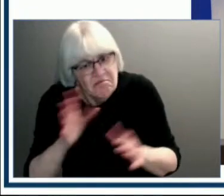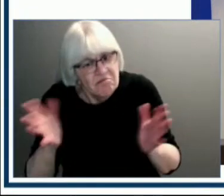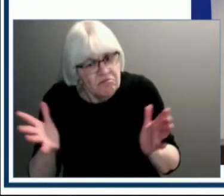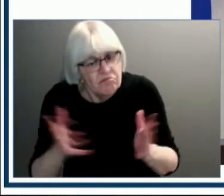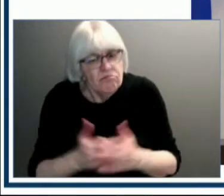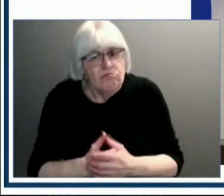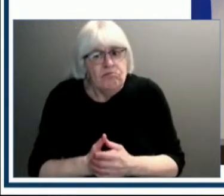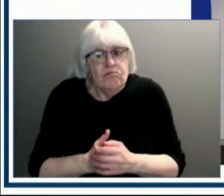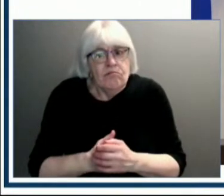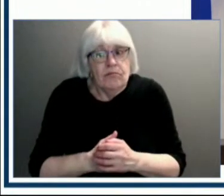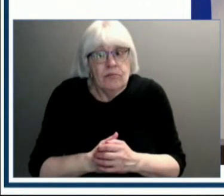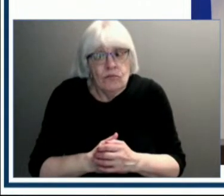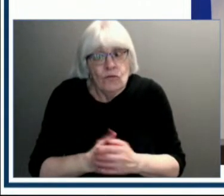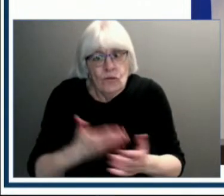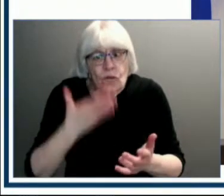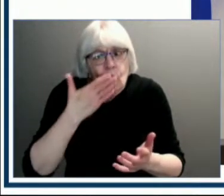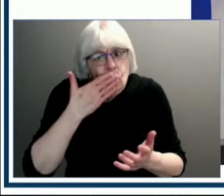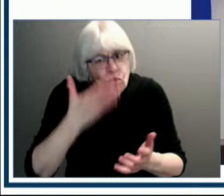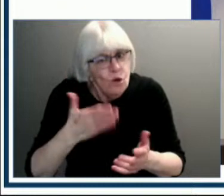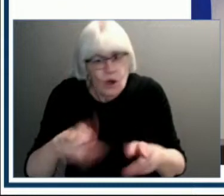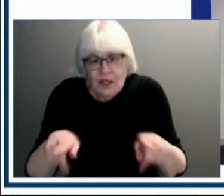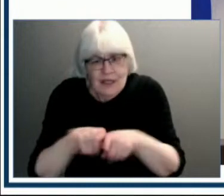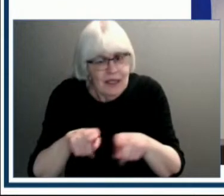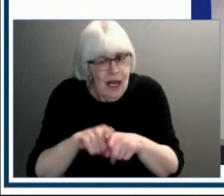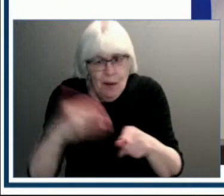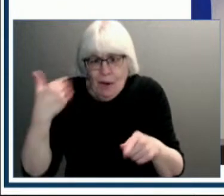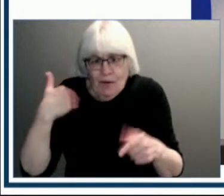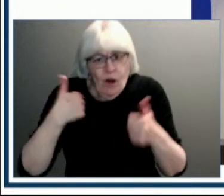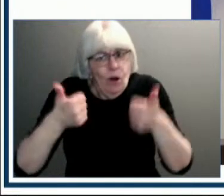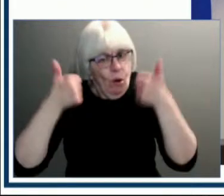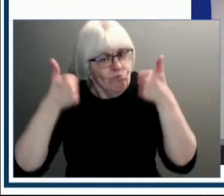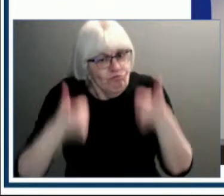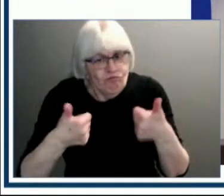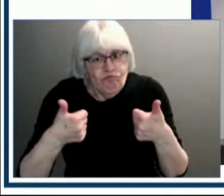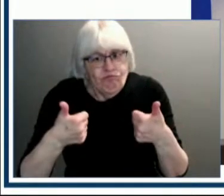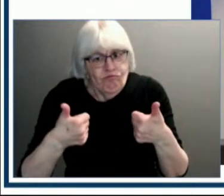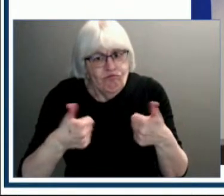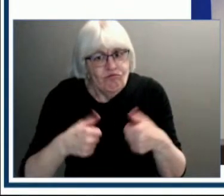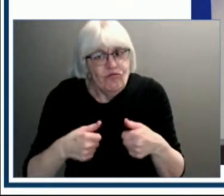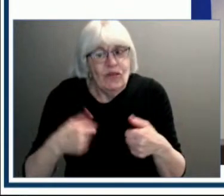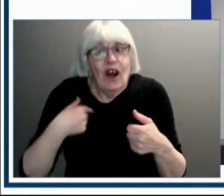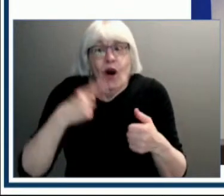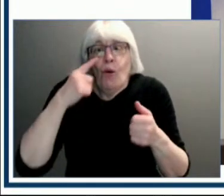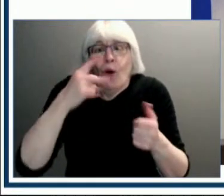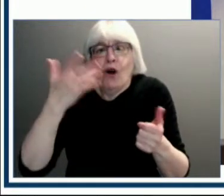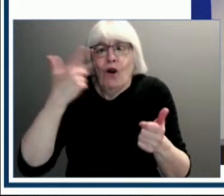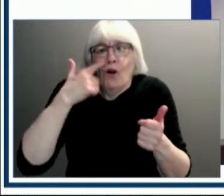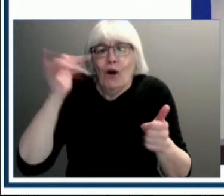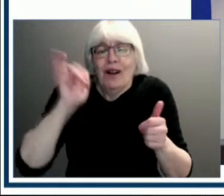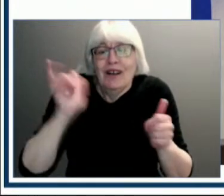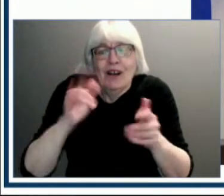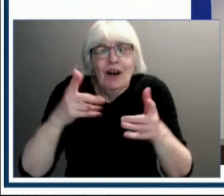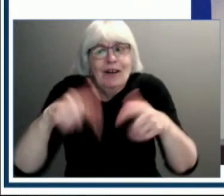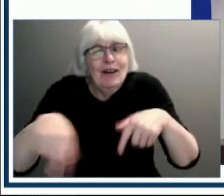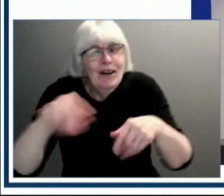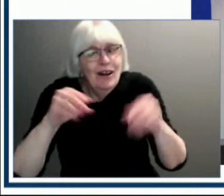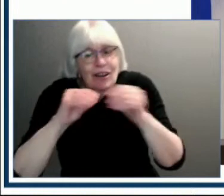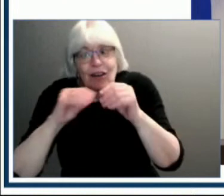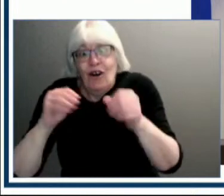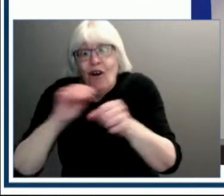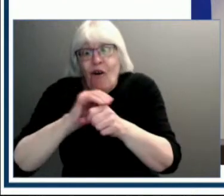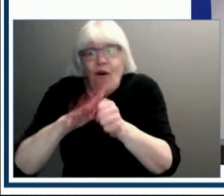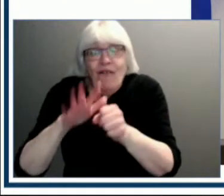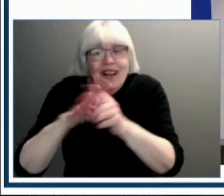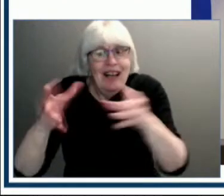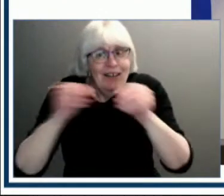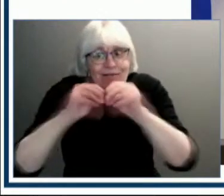good because it gave us good data on COVID activity in our communities. Now we're at a different phase. The world's different. This variant is different, and now